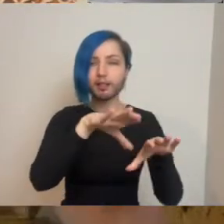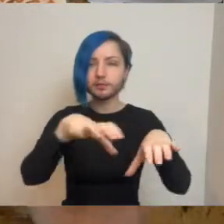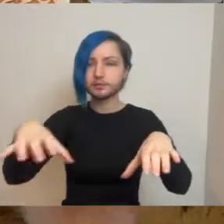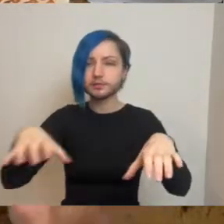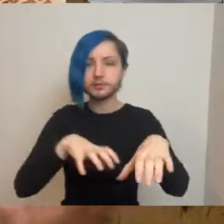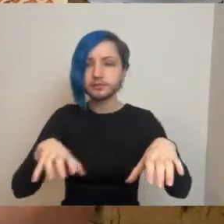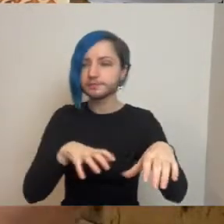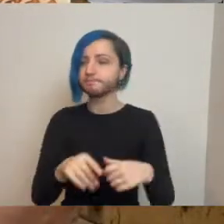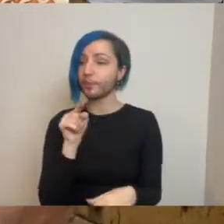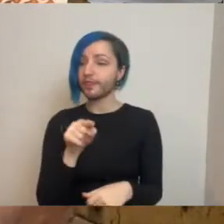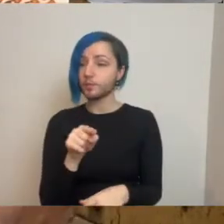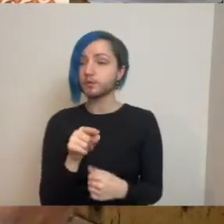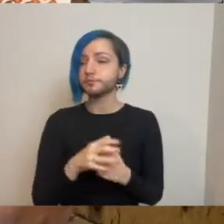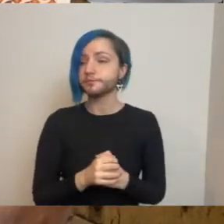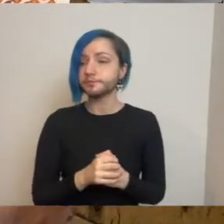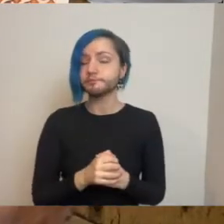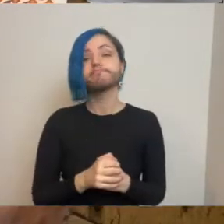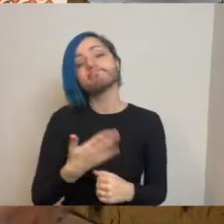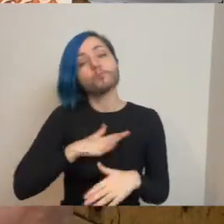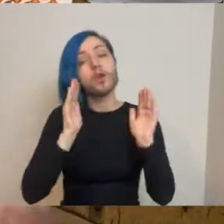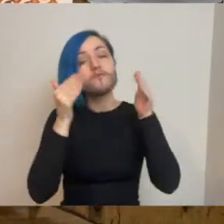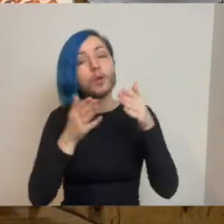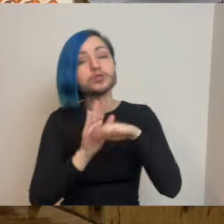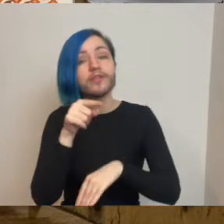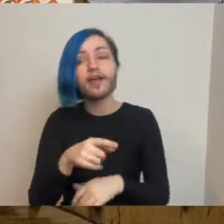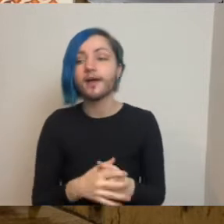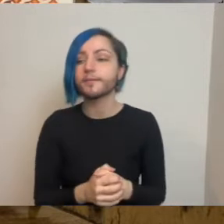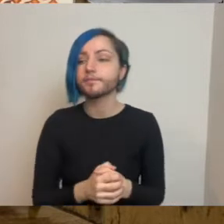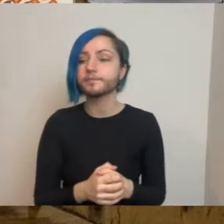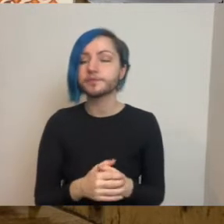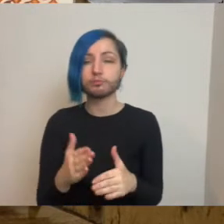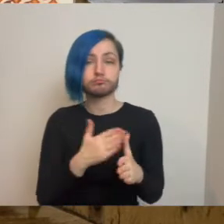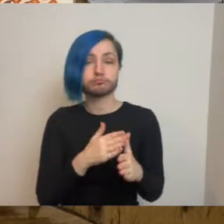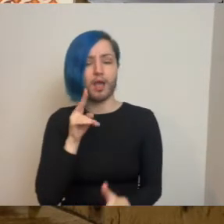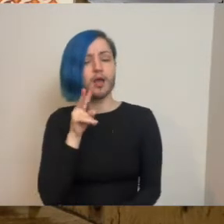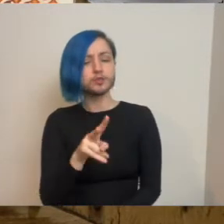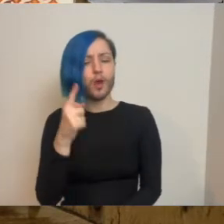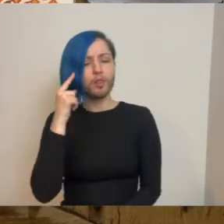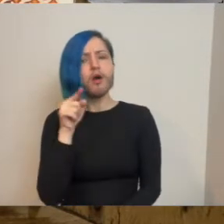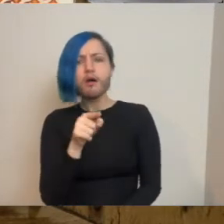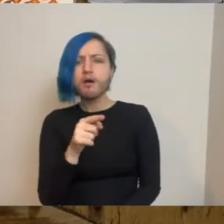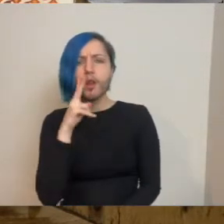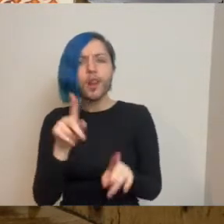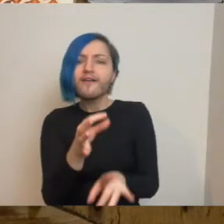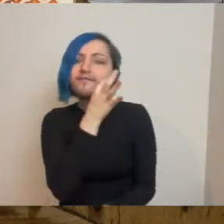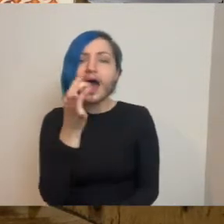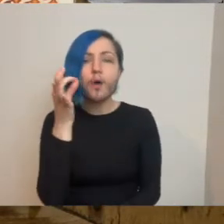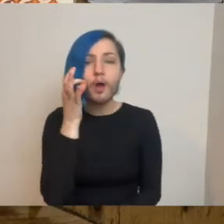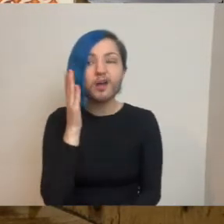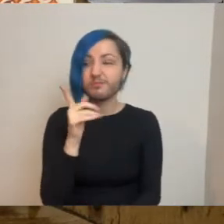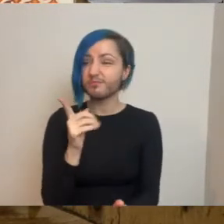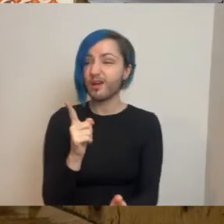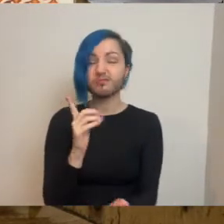over here. This is the one that I want to focus on. Now, when I first saw it, I thought it looked like flowers, but actually, I also think